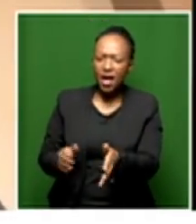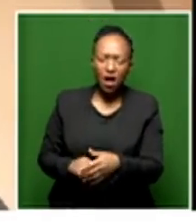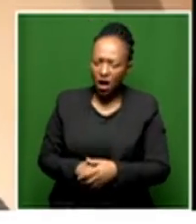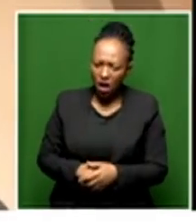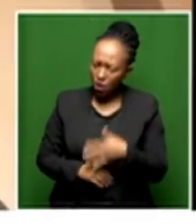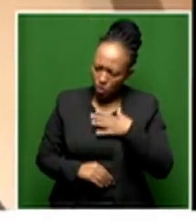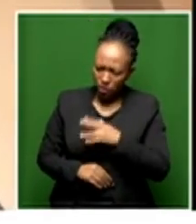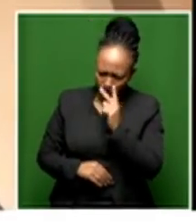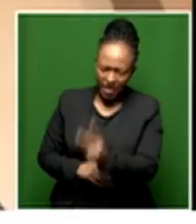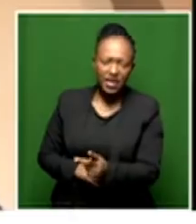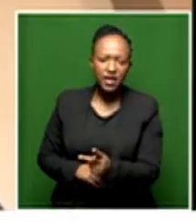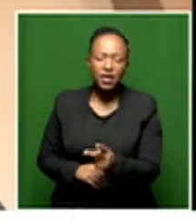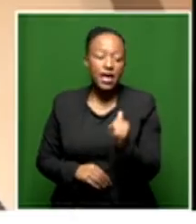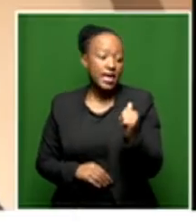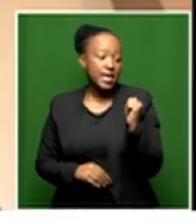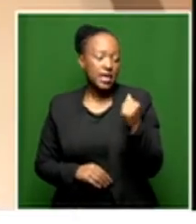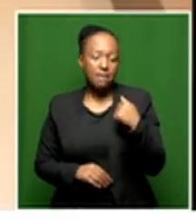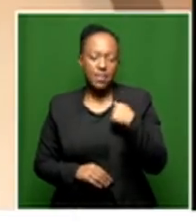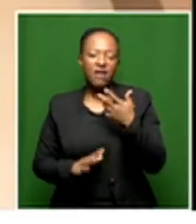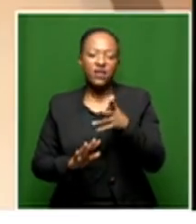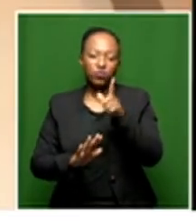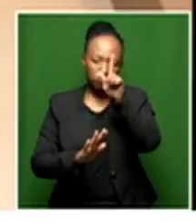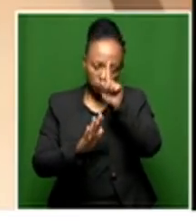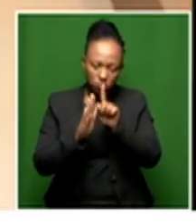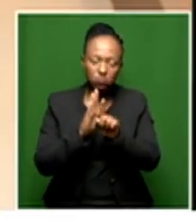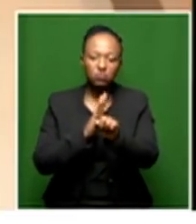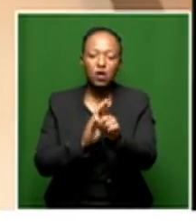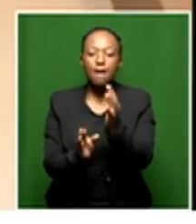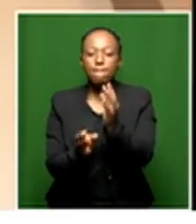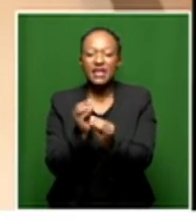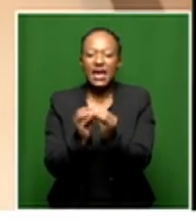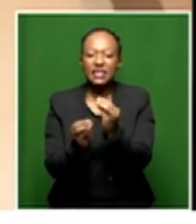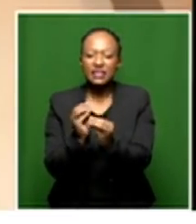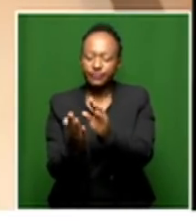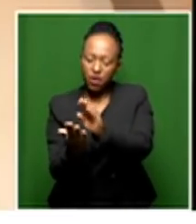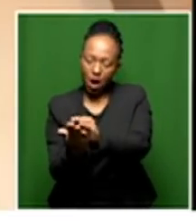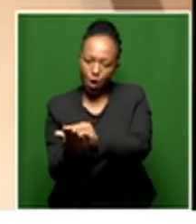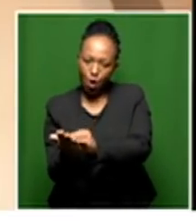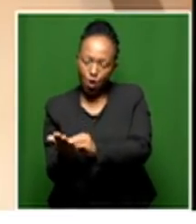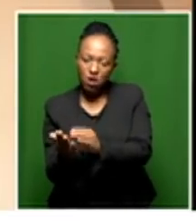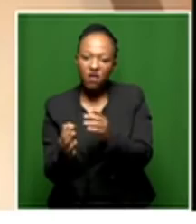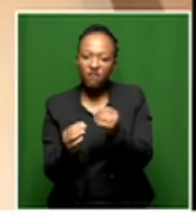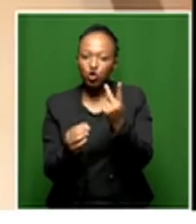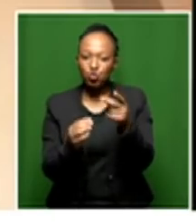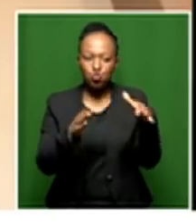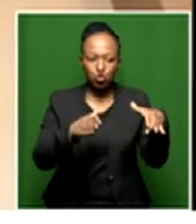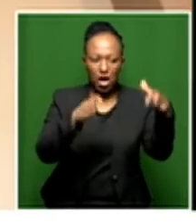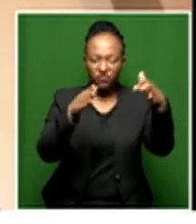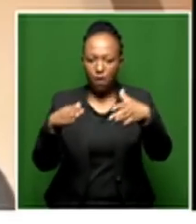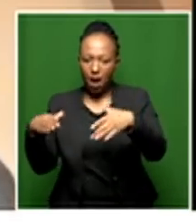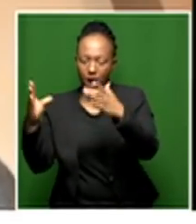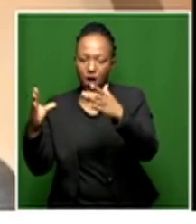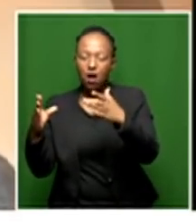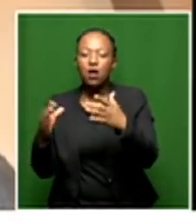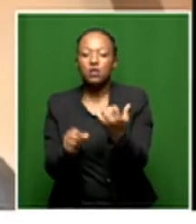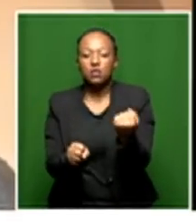And yesterday I went and looked at the maintenance records of the two transformers, and indeed that